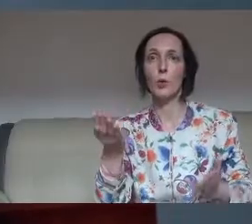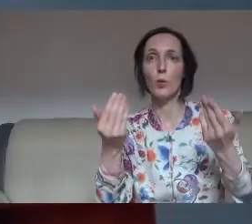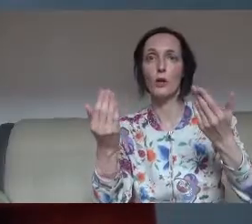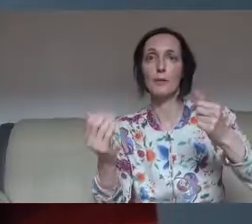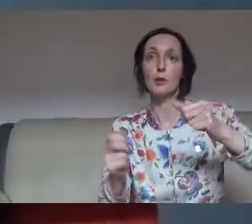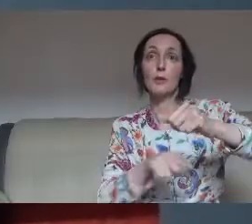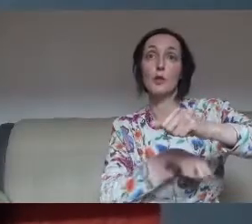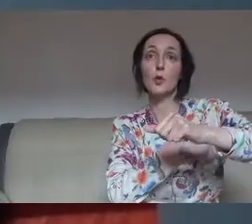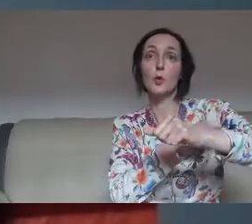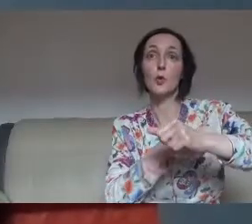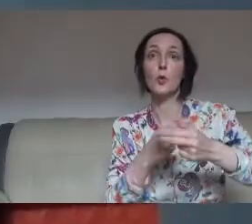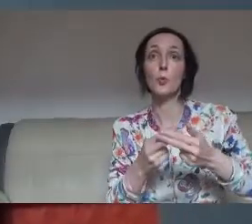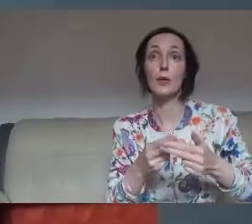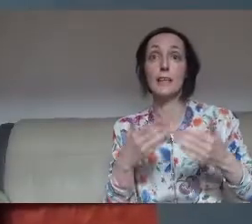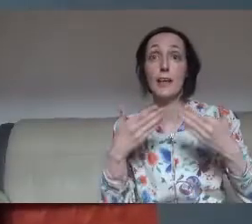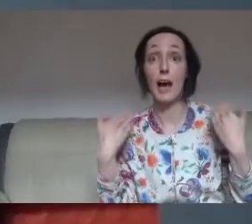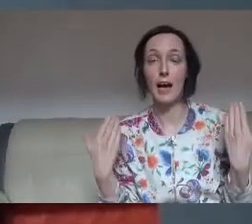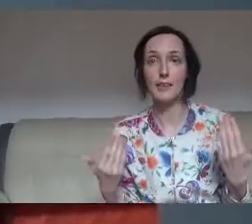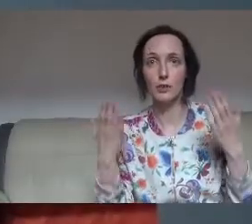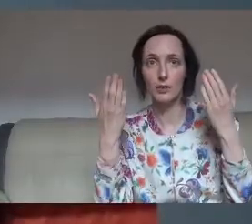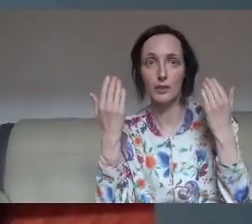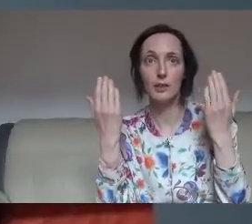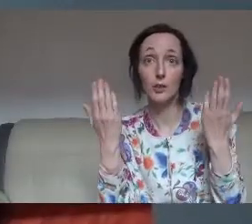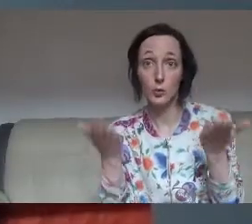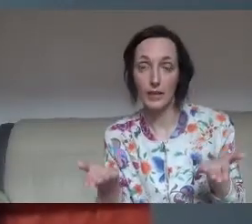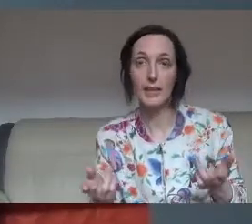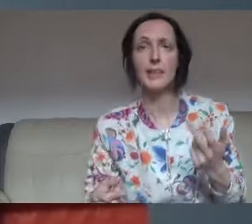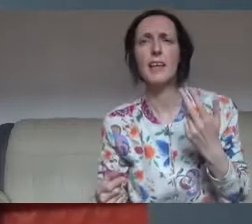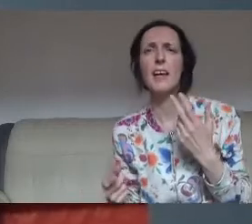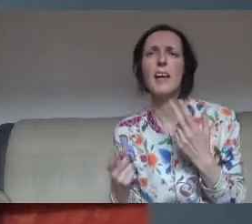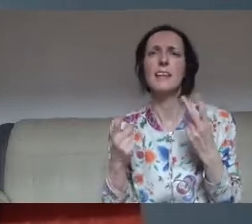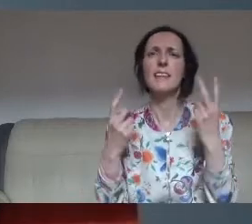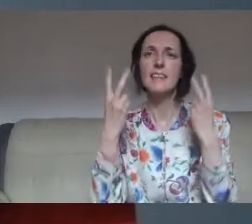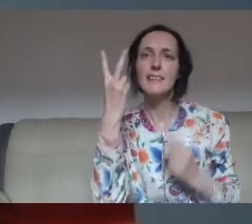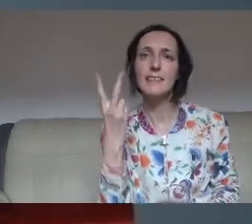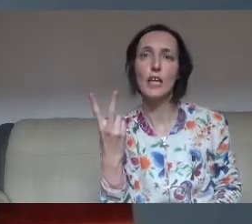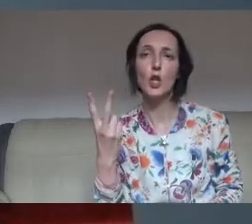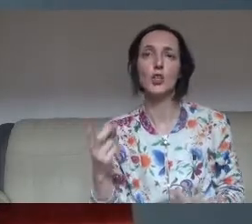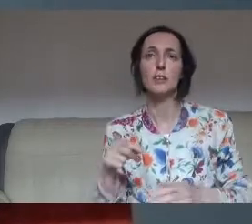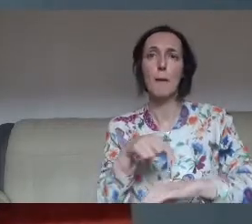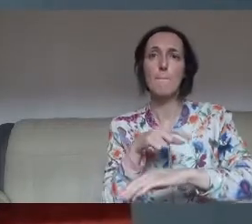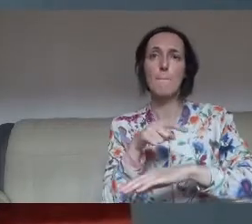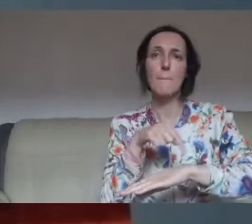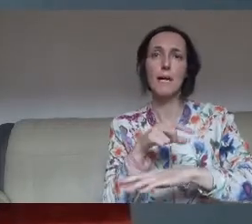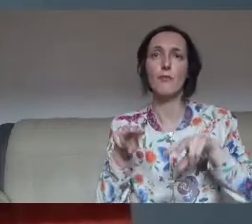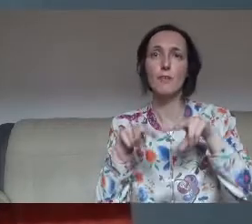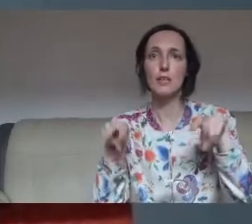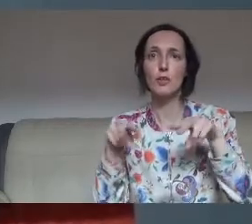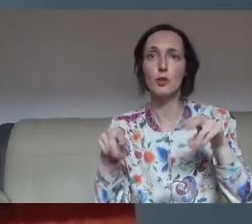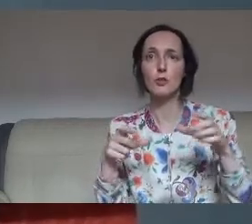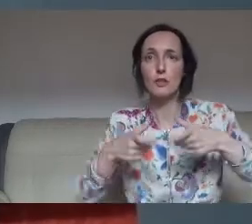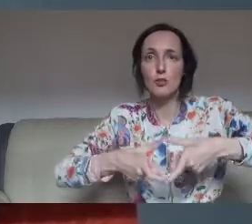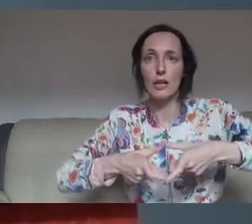Hello everybody, welcome back to Cook with Us. Today we have the second part of the video tigelle.